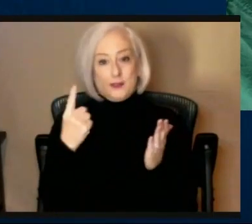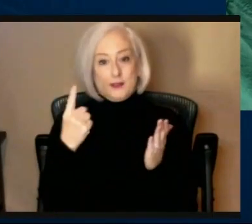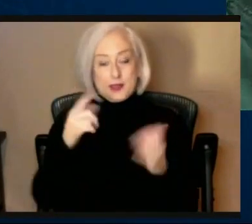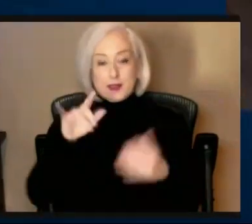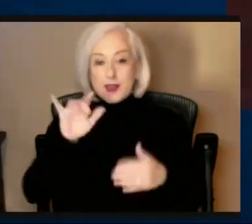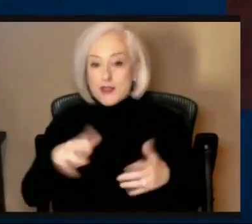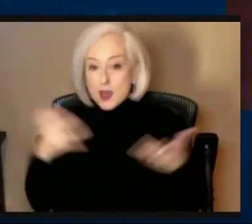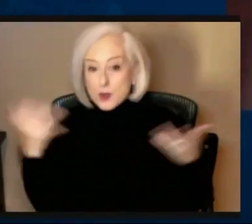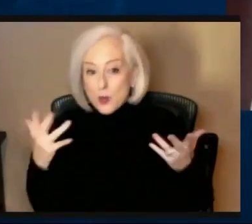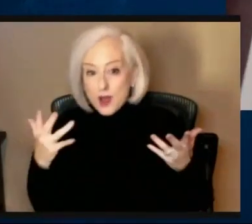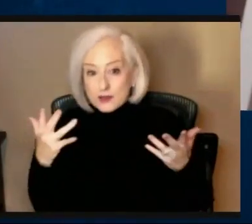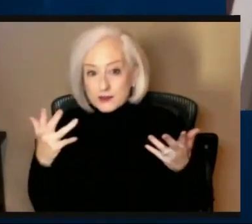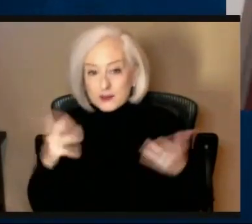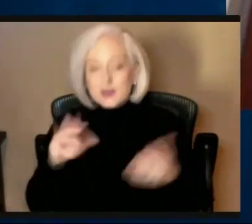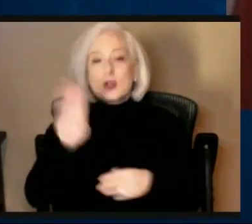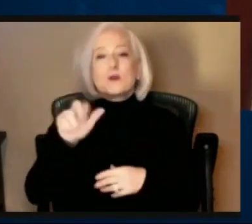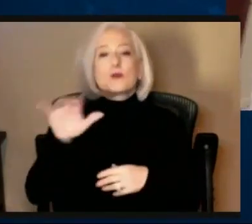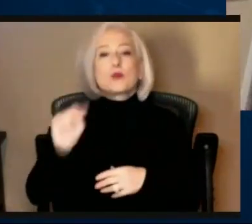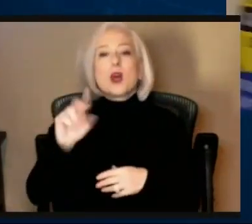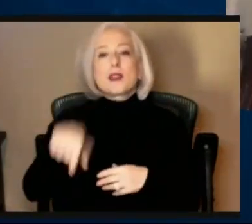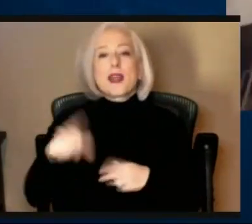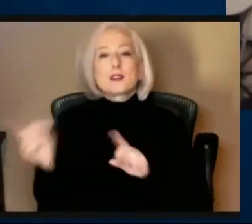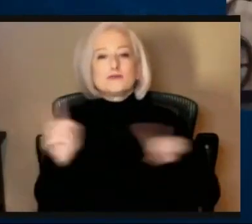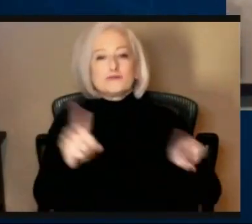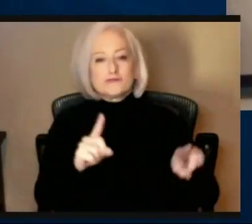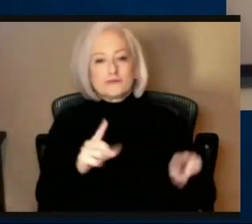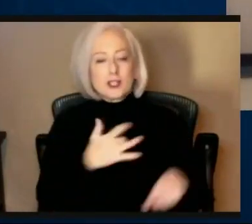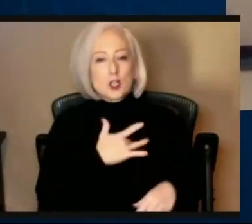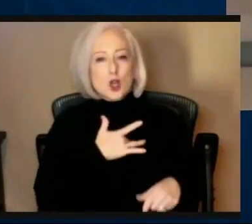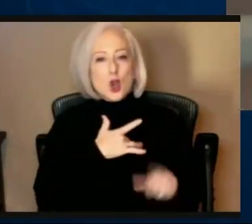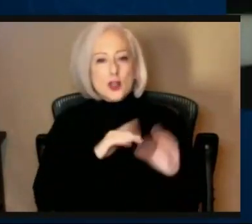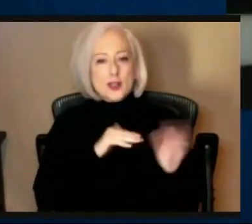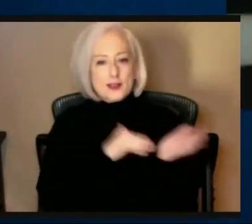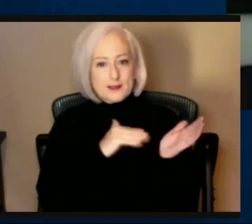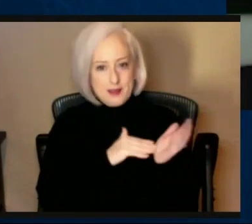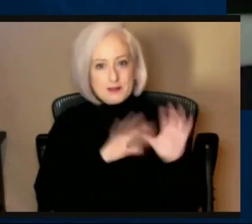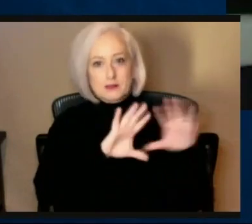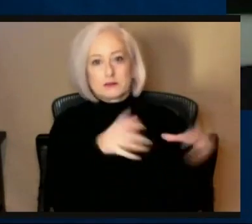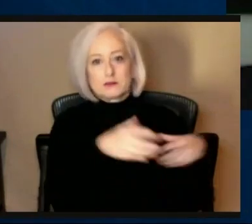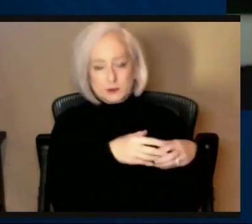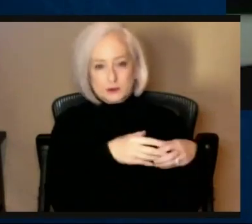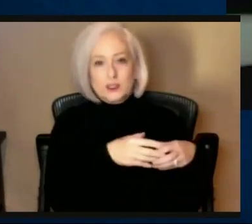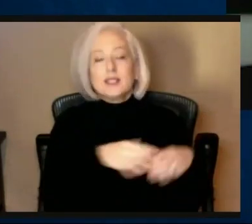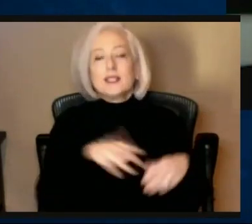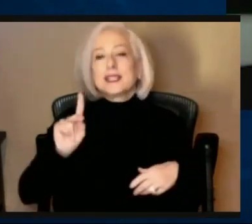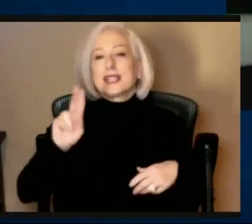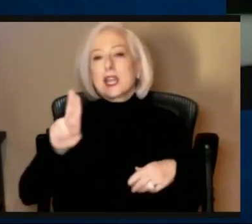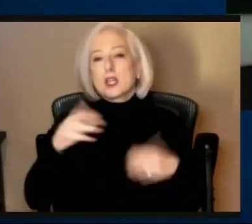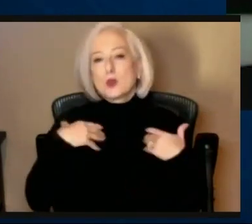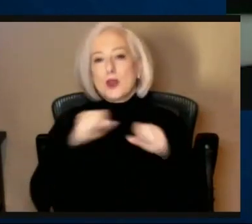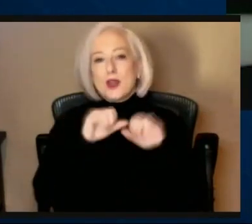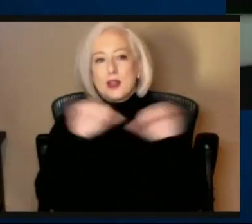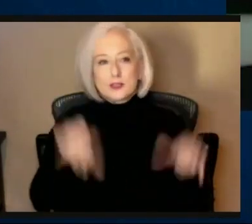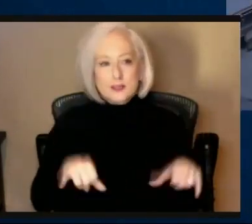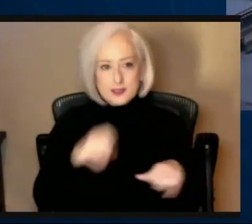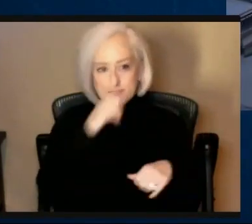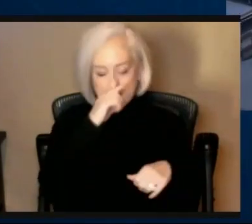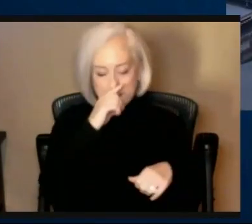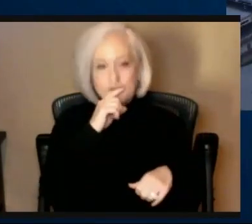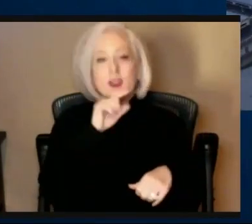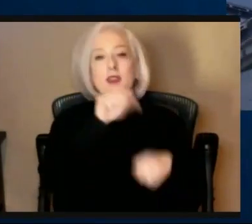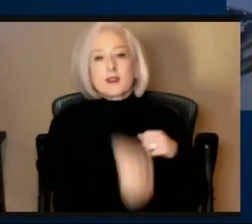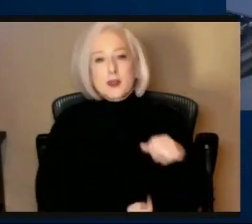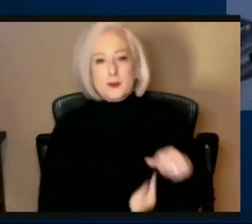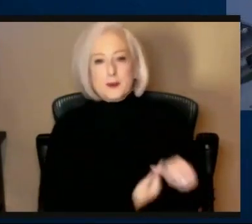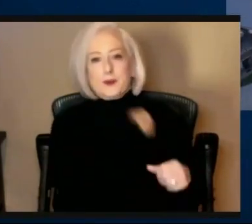in the hands of the cardiac team at the University of Kansas Health System. They snaked something up my artery up to my heart. Later,